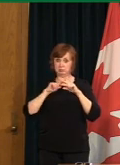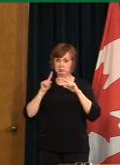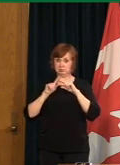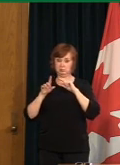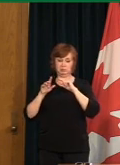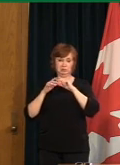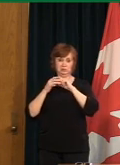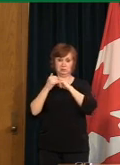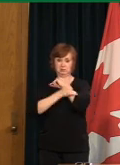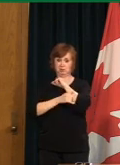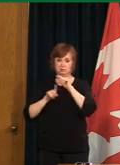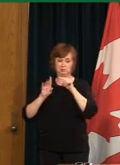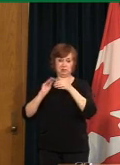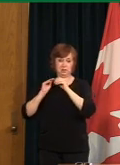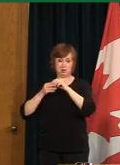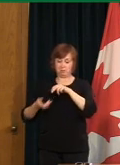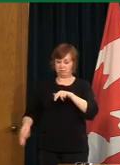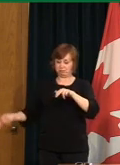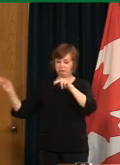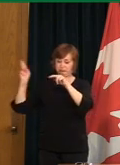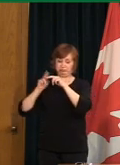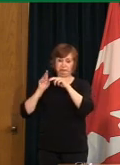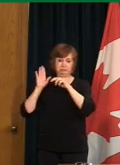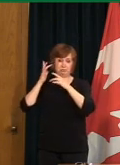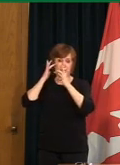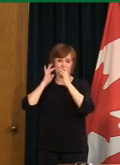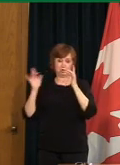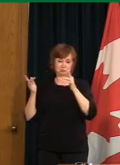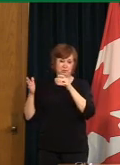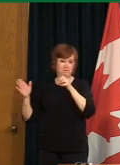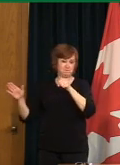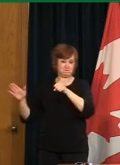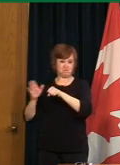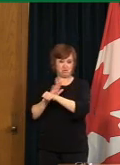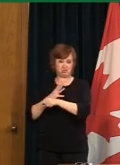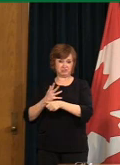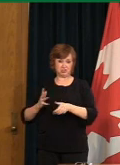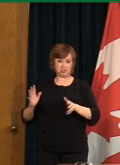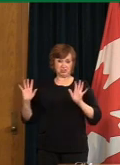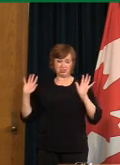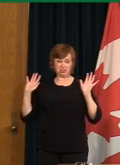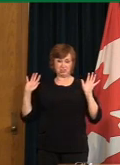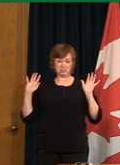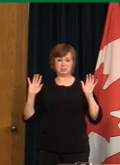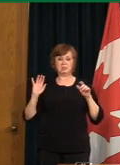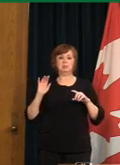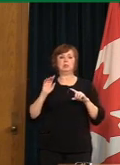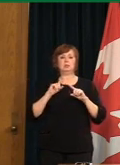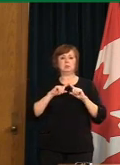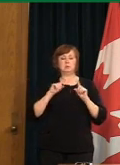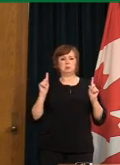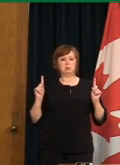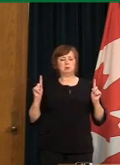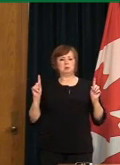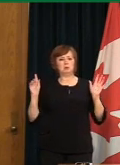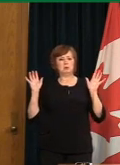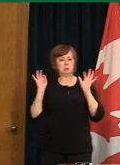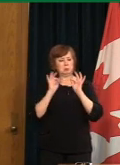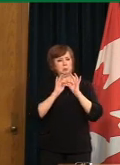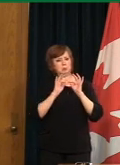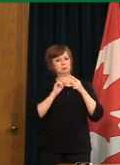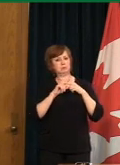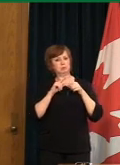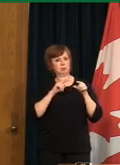something we absolutely need to avoid, not just for care for COVID patients, but for care for all the other emergencies, urgent care that's